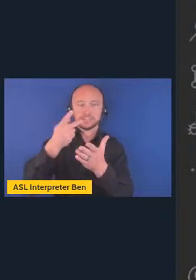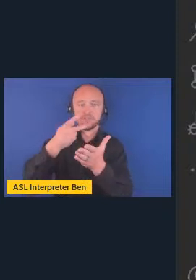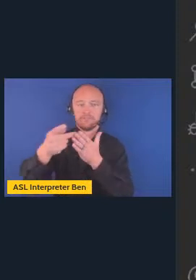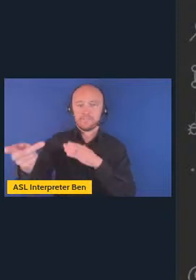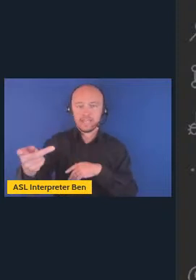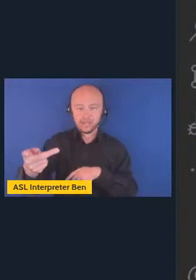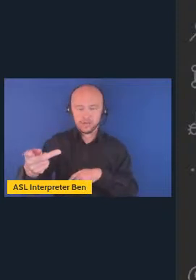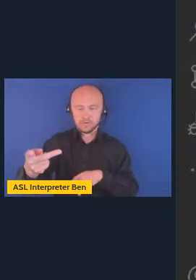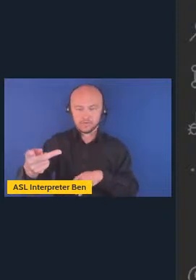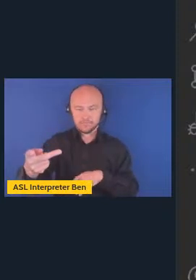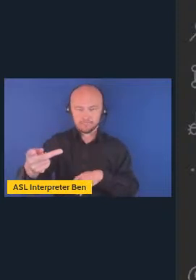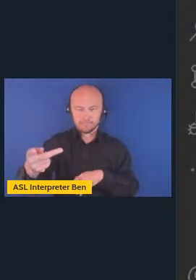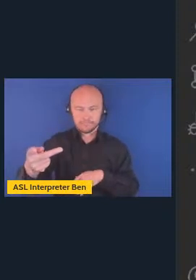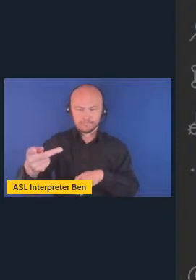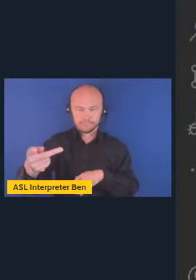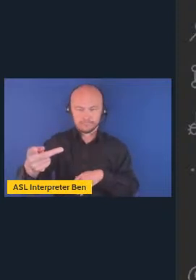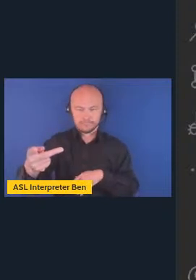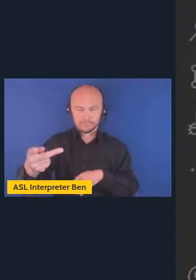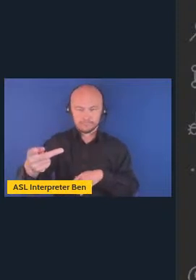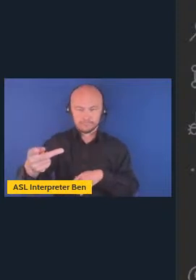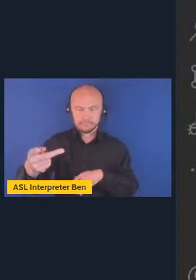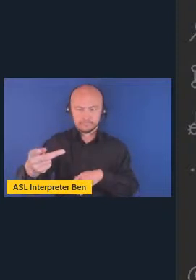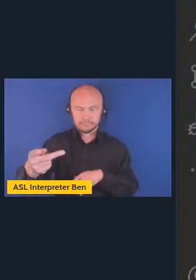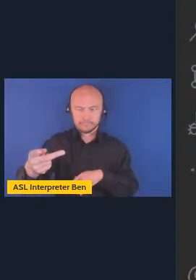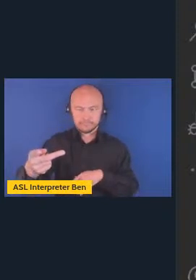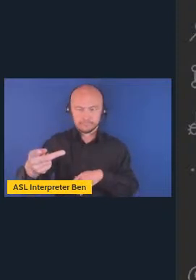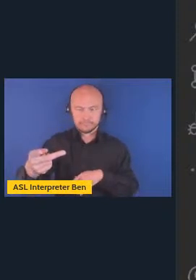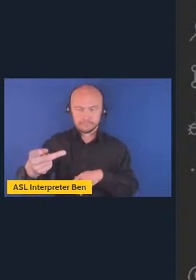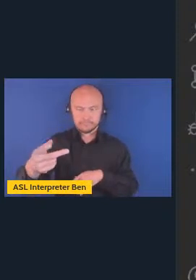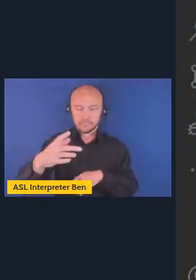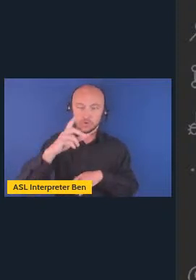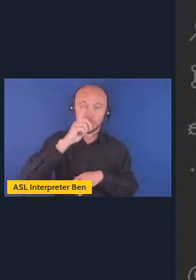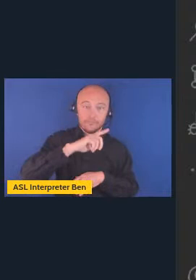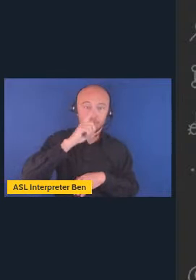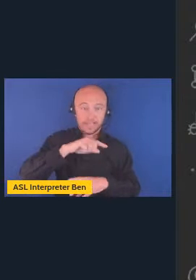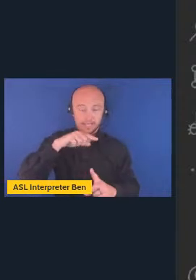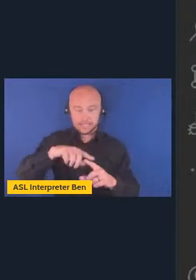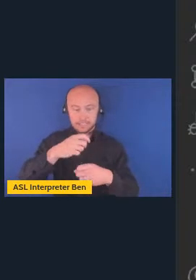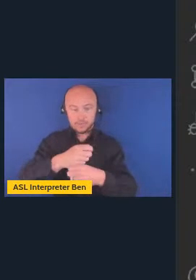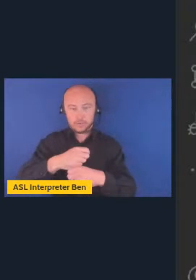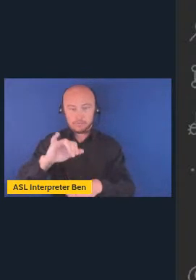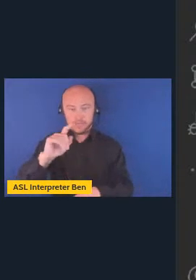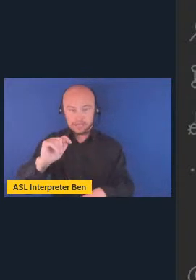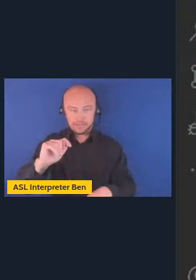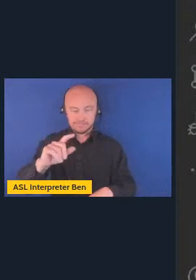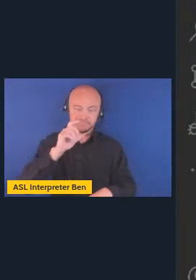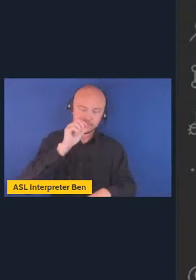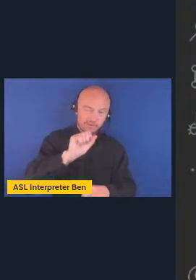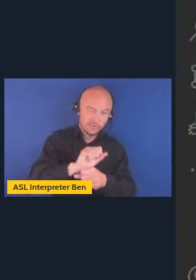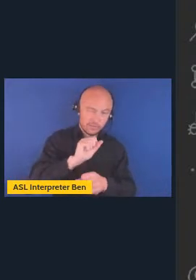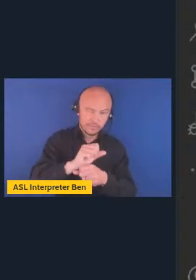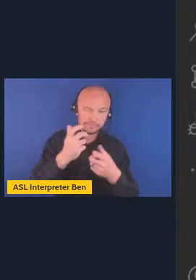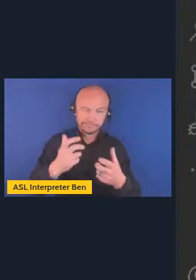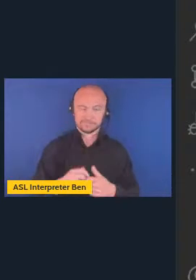this kind of fake it until you make it doesn't hold anymore.